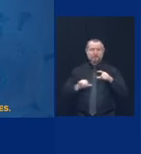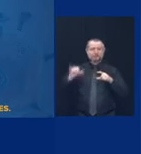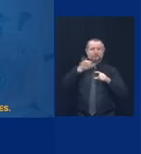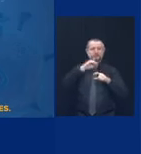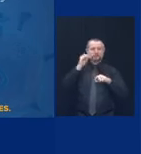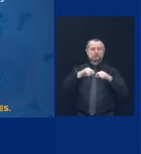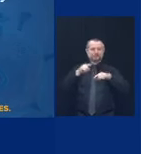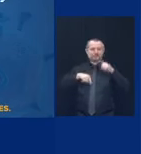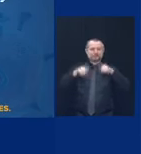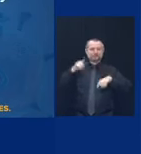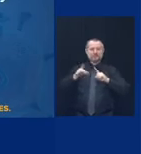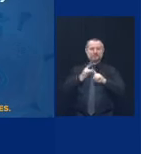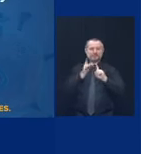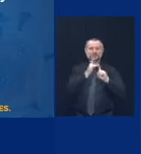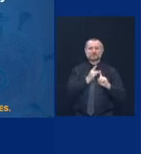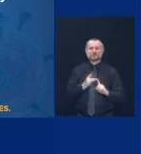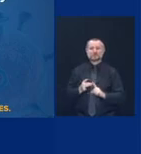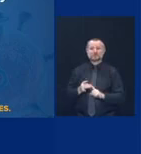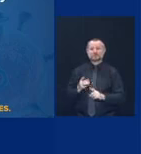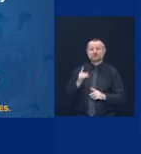How high will the infection rate go?